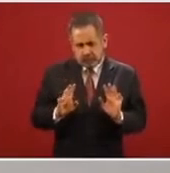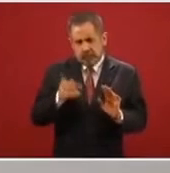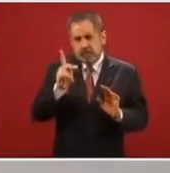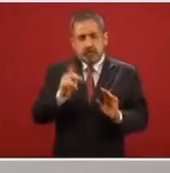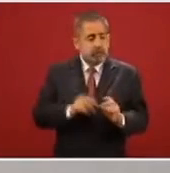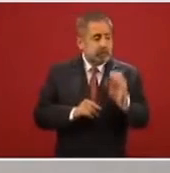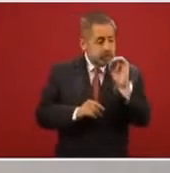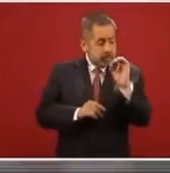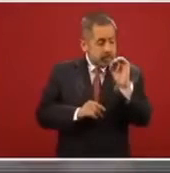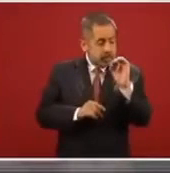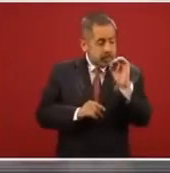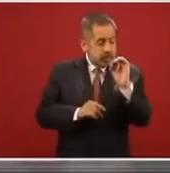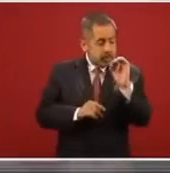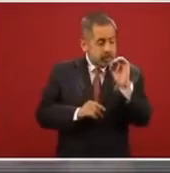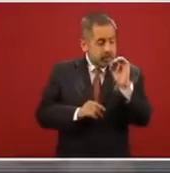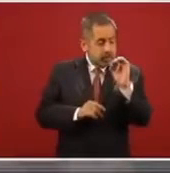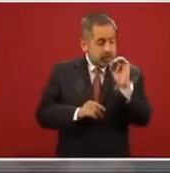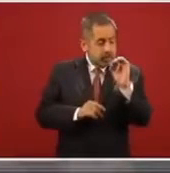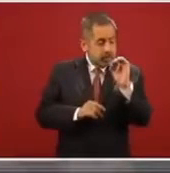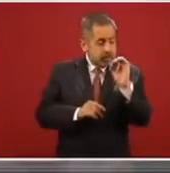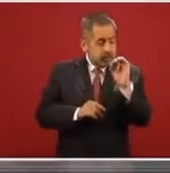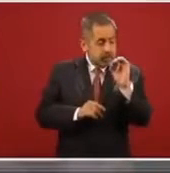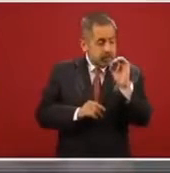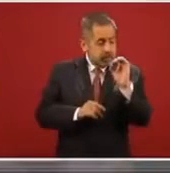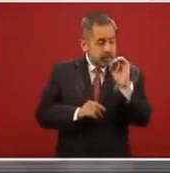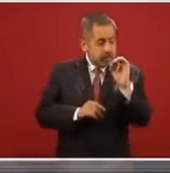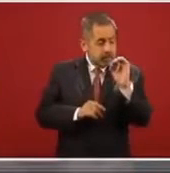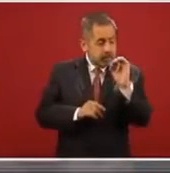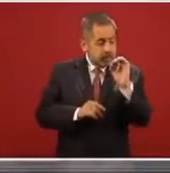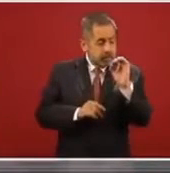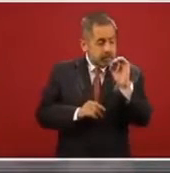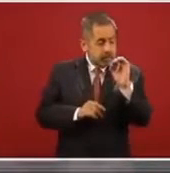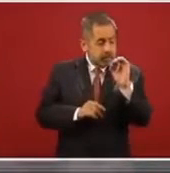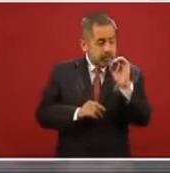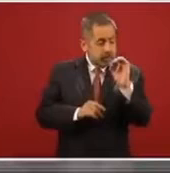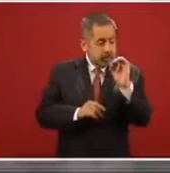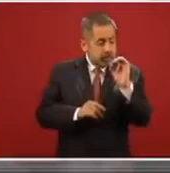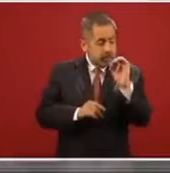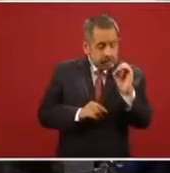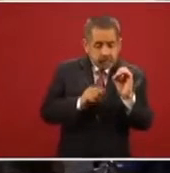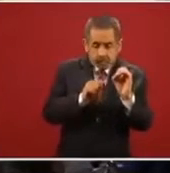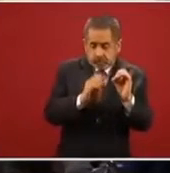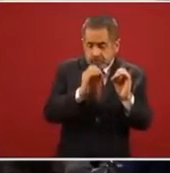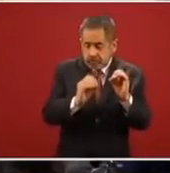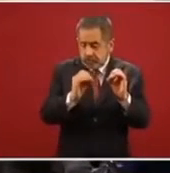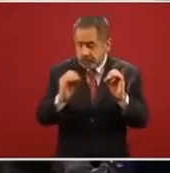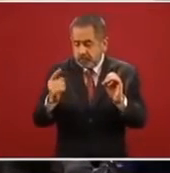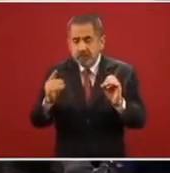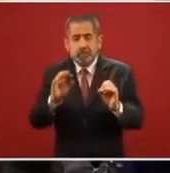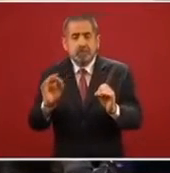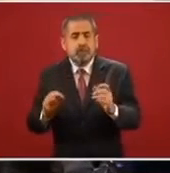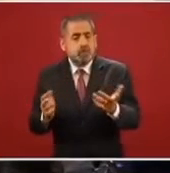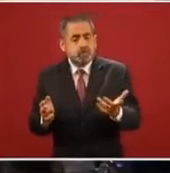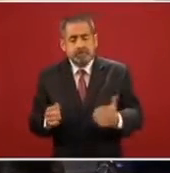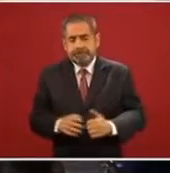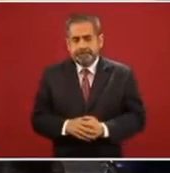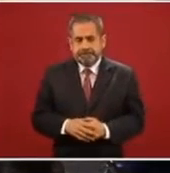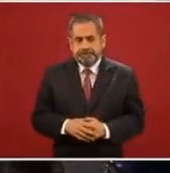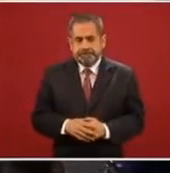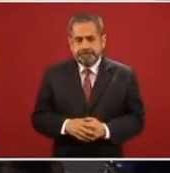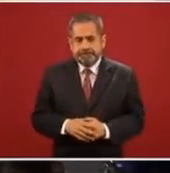su justa dimensión. but yes, to put it in its just dimension. La siguiente es el mapa de